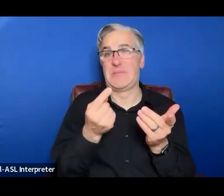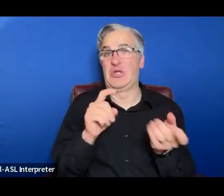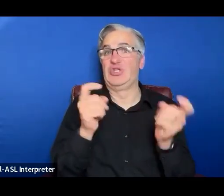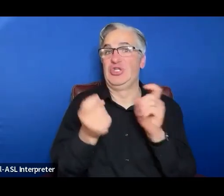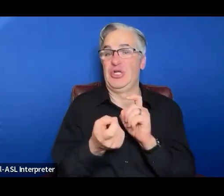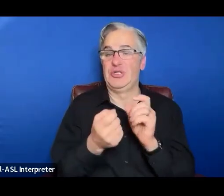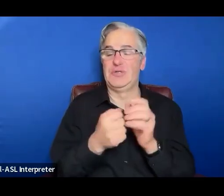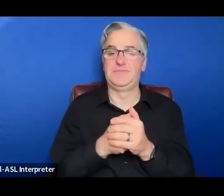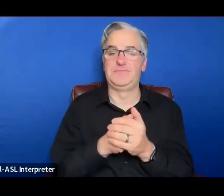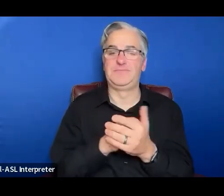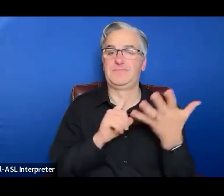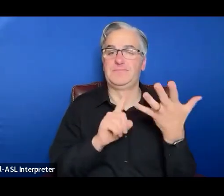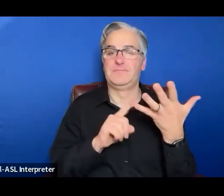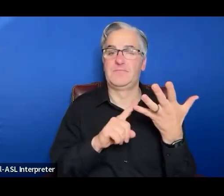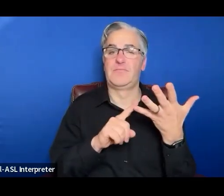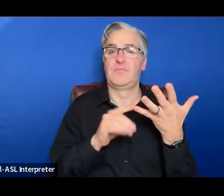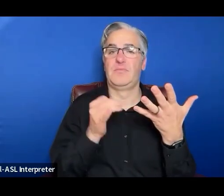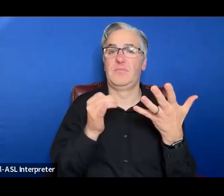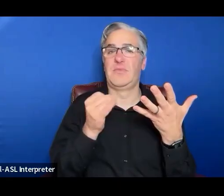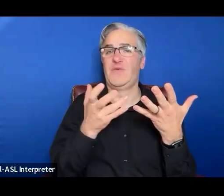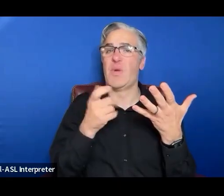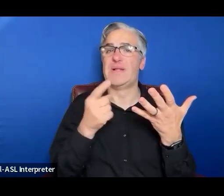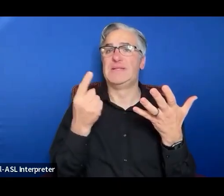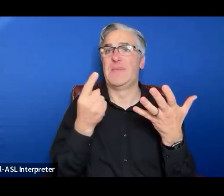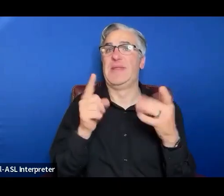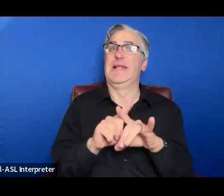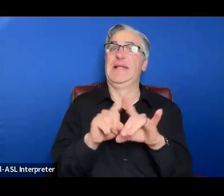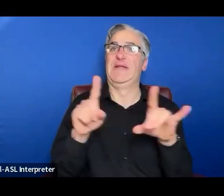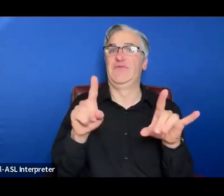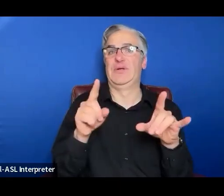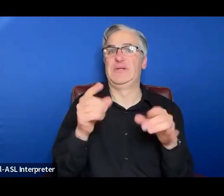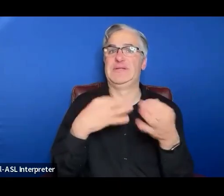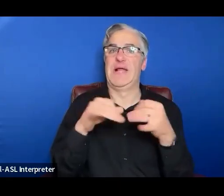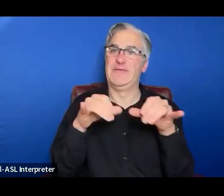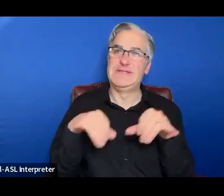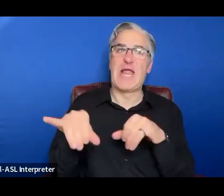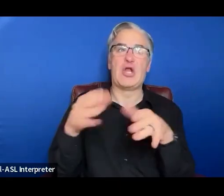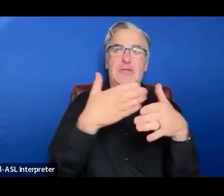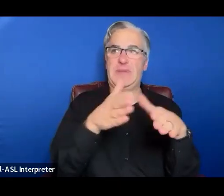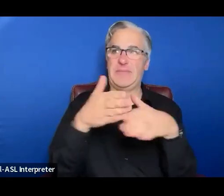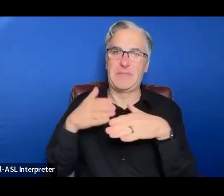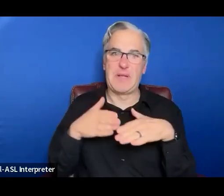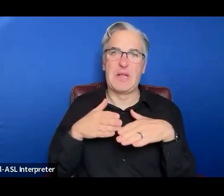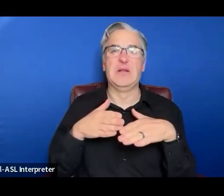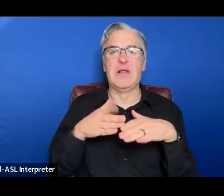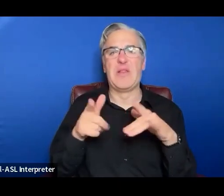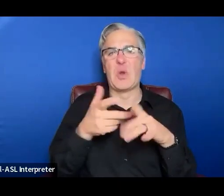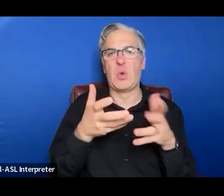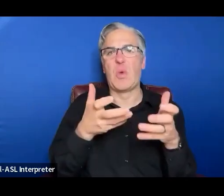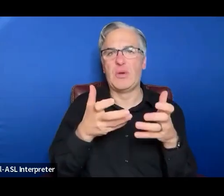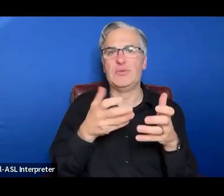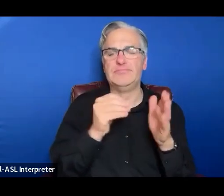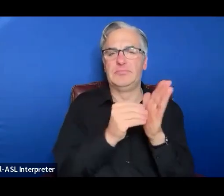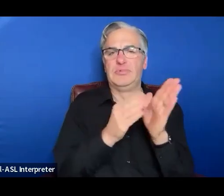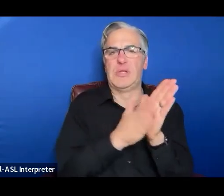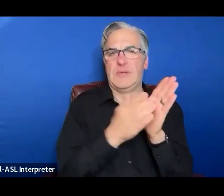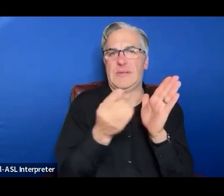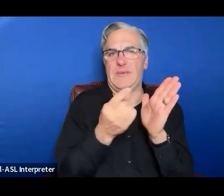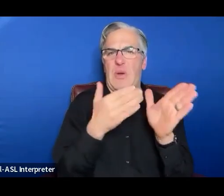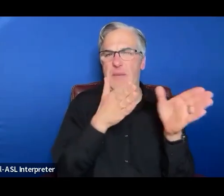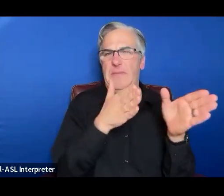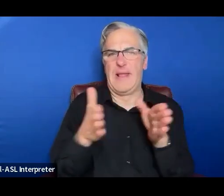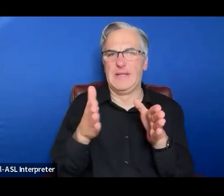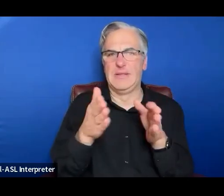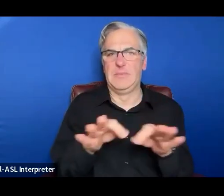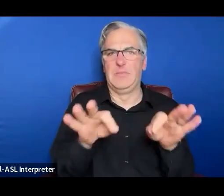course, if you want something different than the standard, everybody gets things equally, then you will want to do some planning.